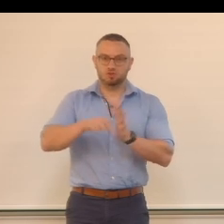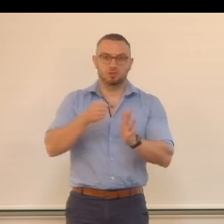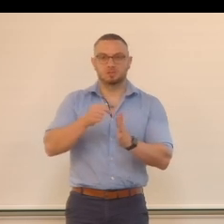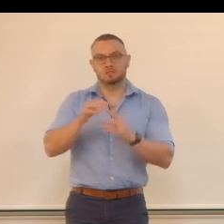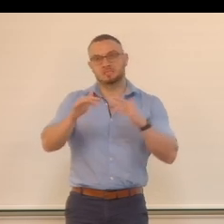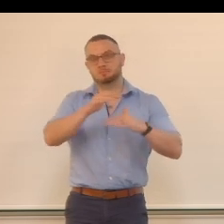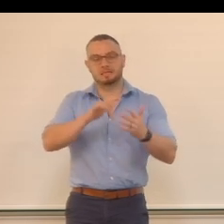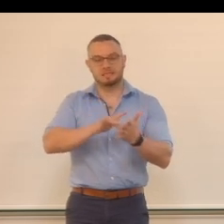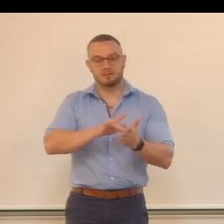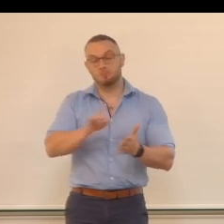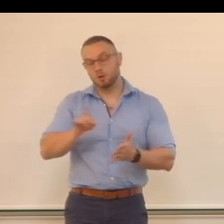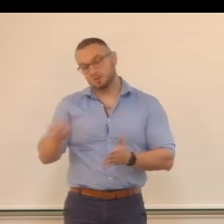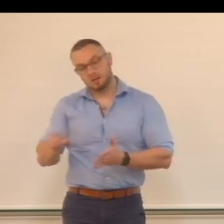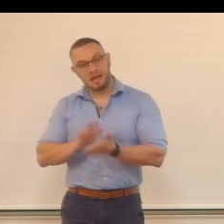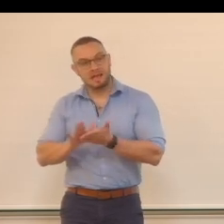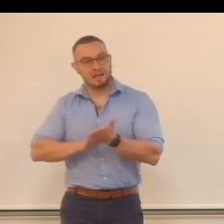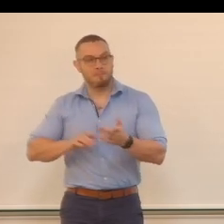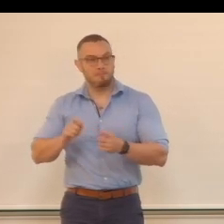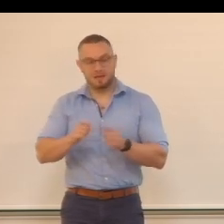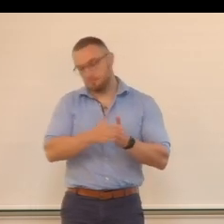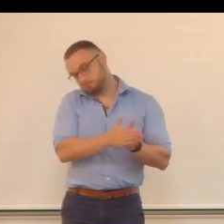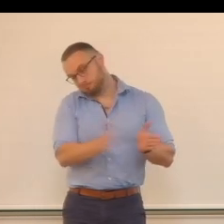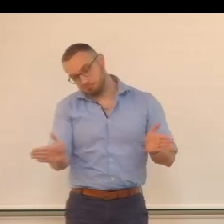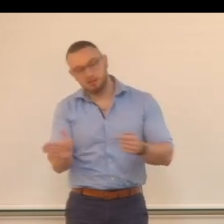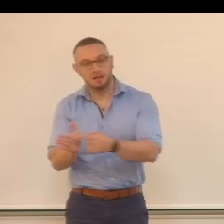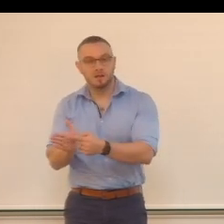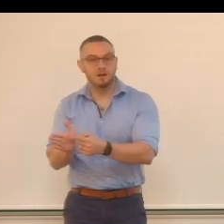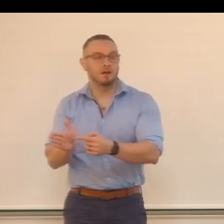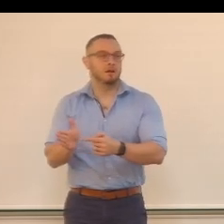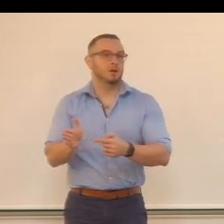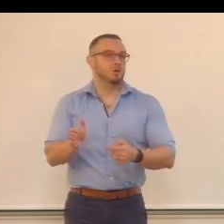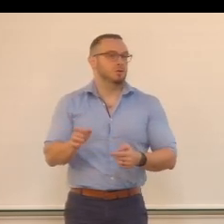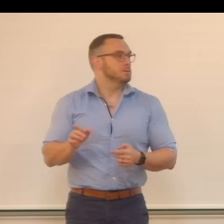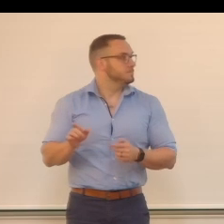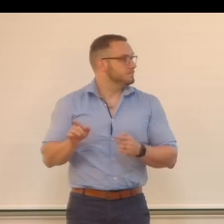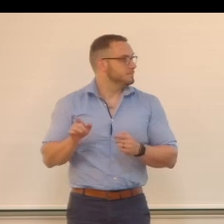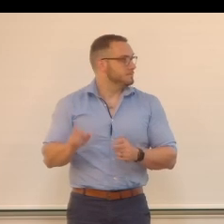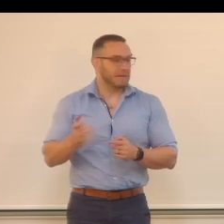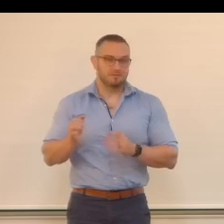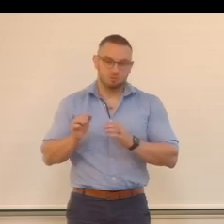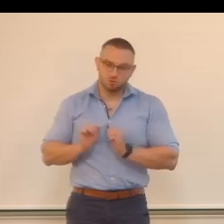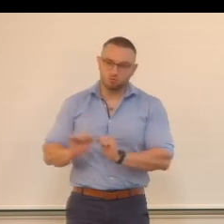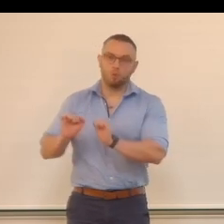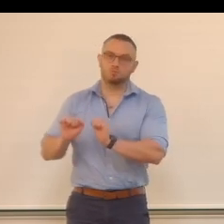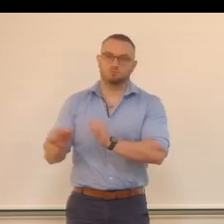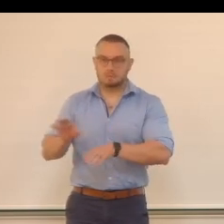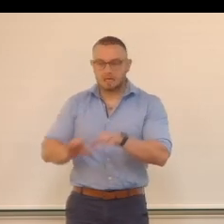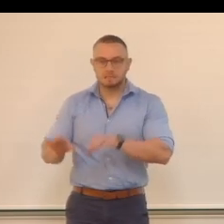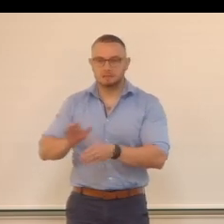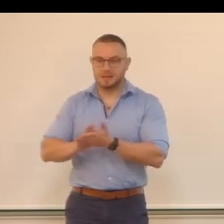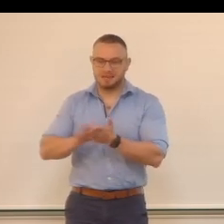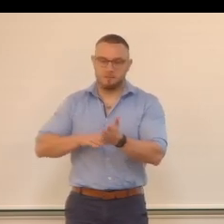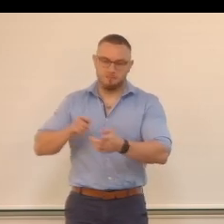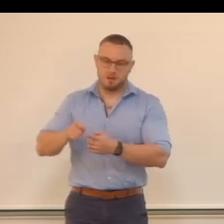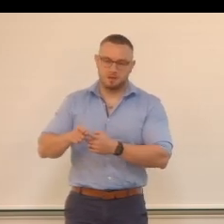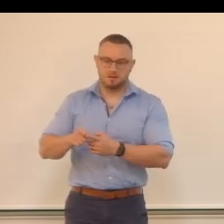Whereas HMP is like on the other side of the spectrum. You're bringing your own science to HMP,